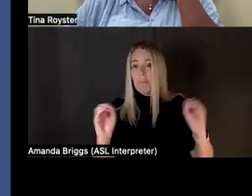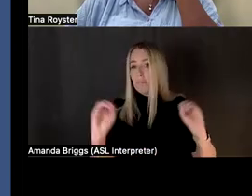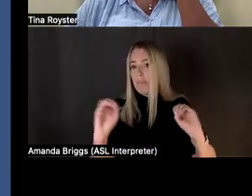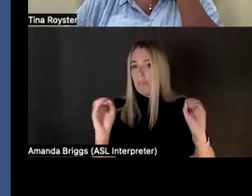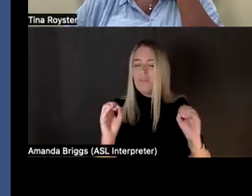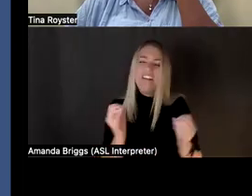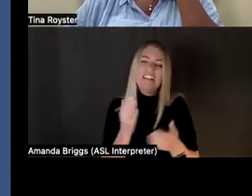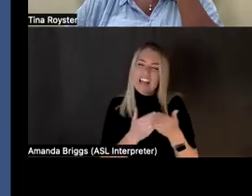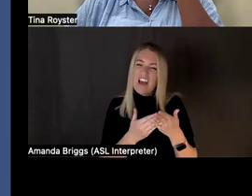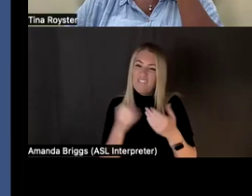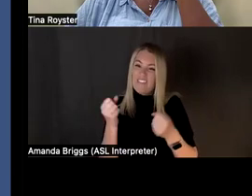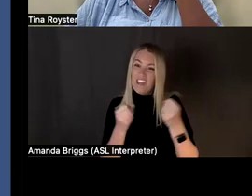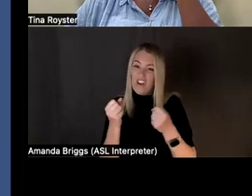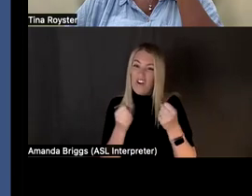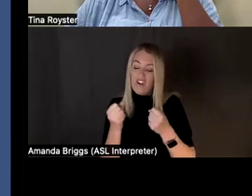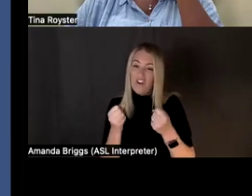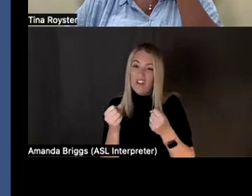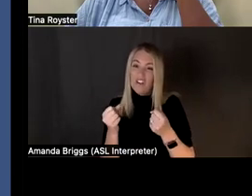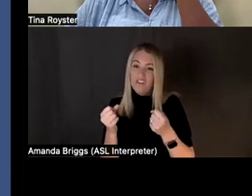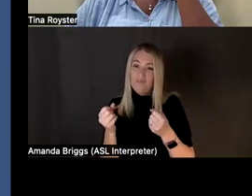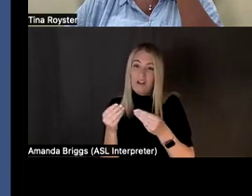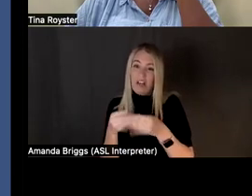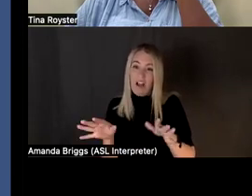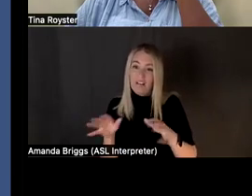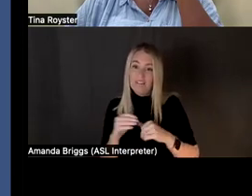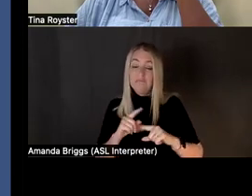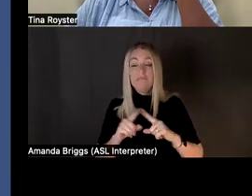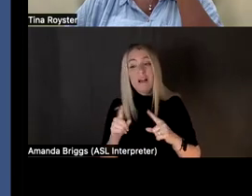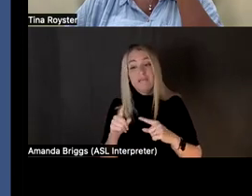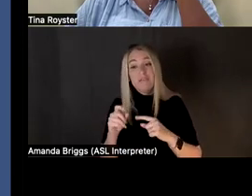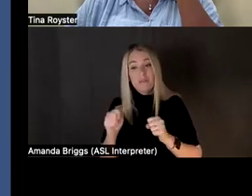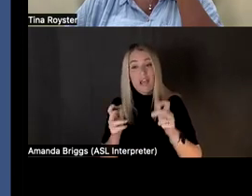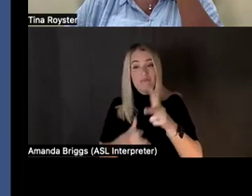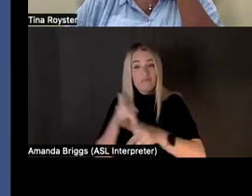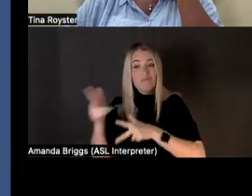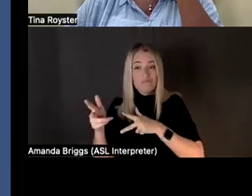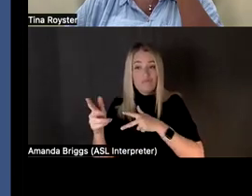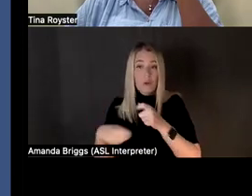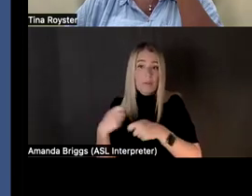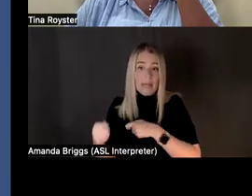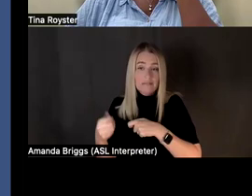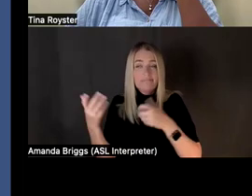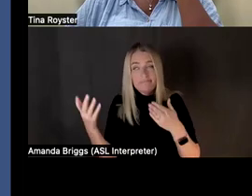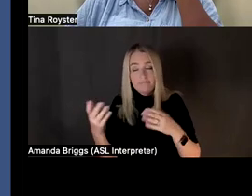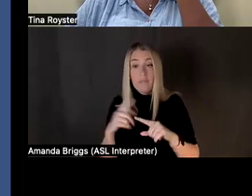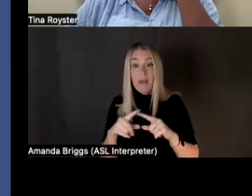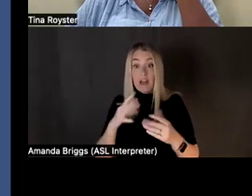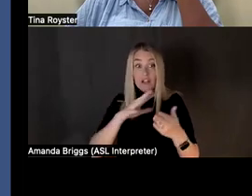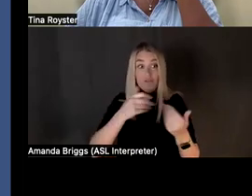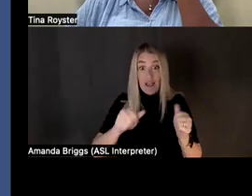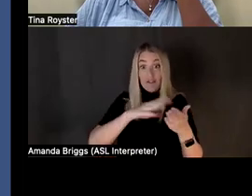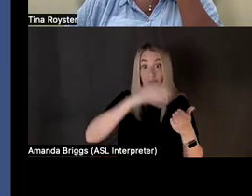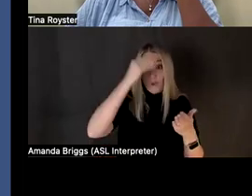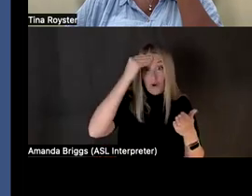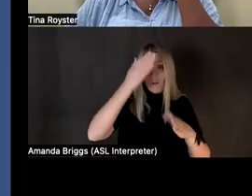vehicles that were lost, but vehicles are replaceable. But after the fact, then we try to learn and get better. So I wanted to give